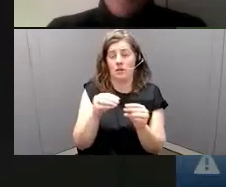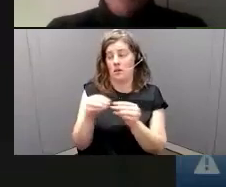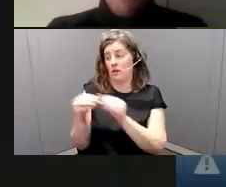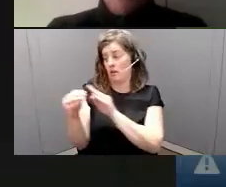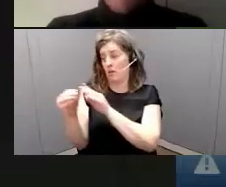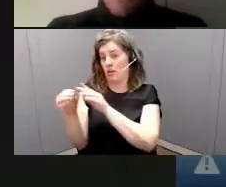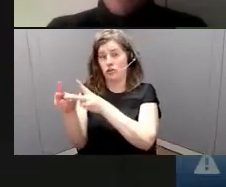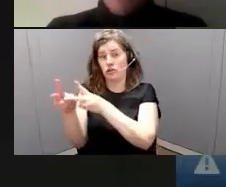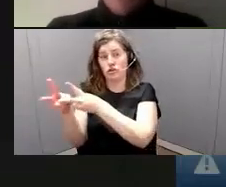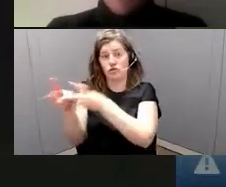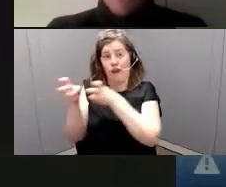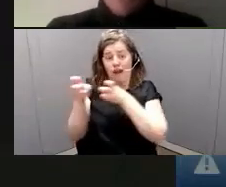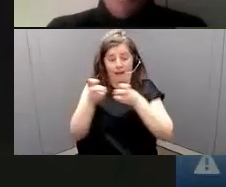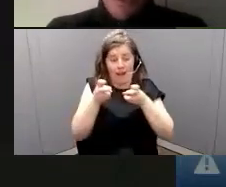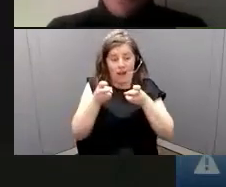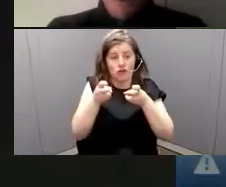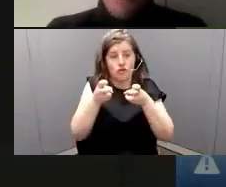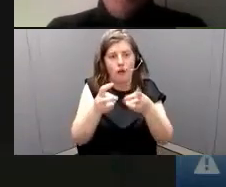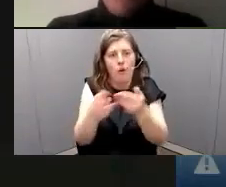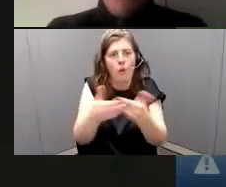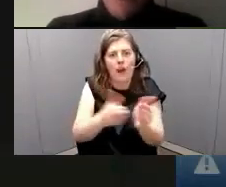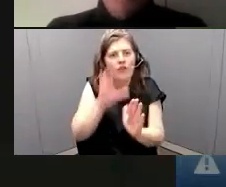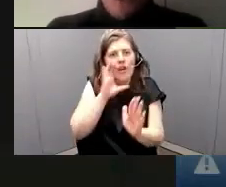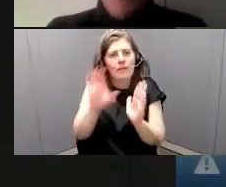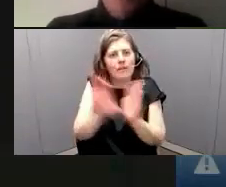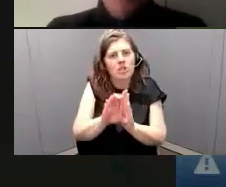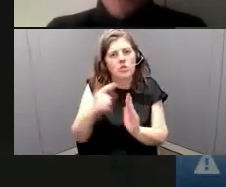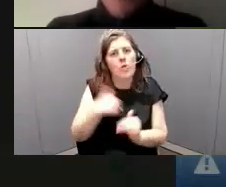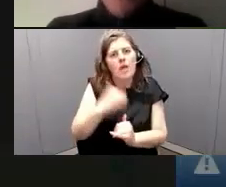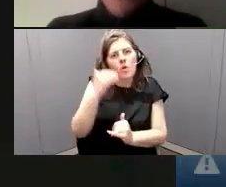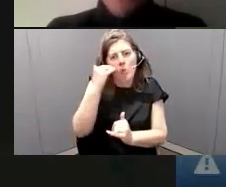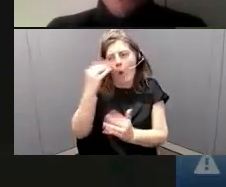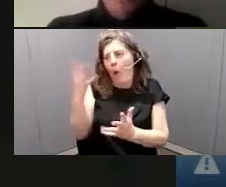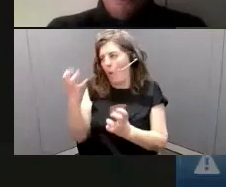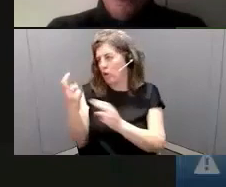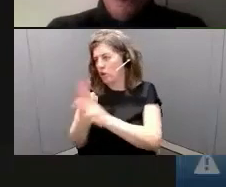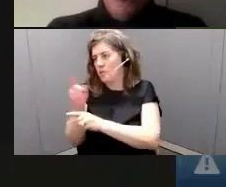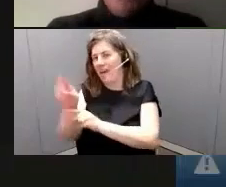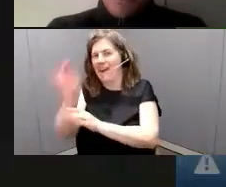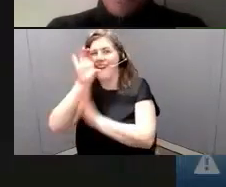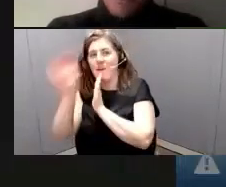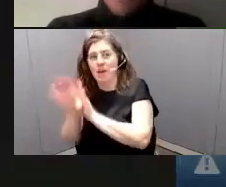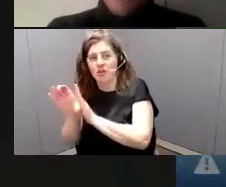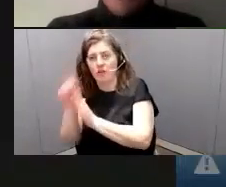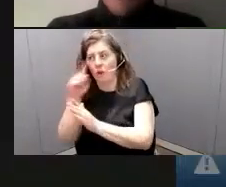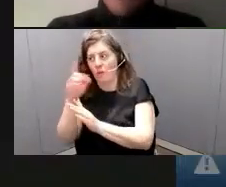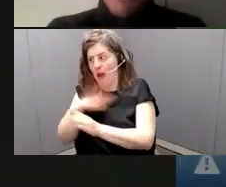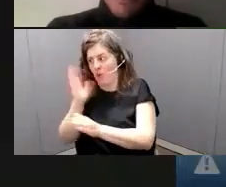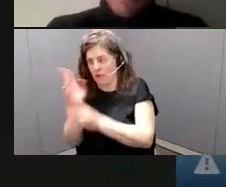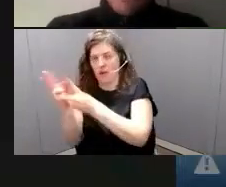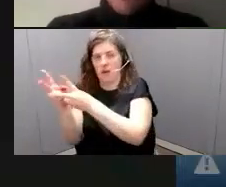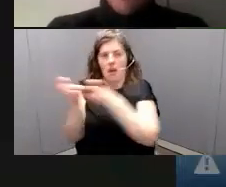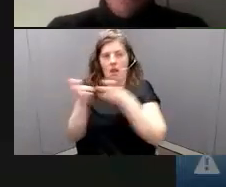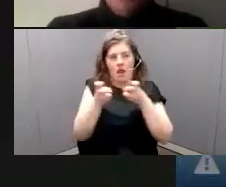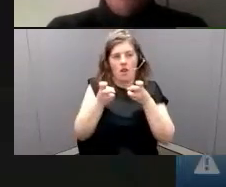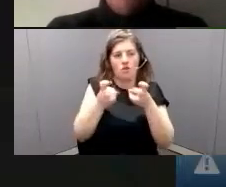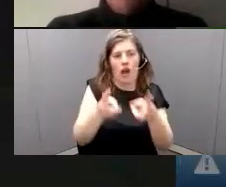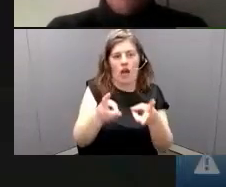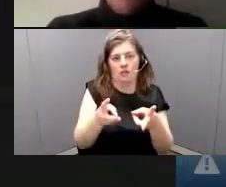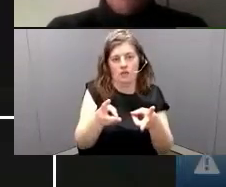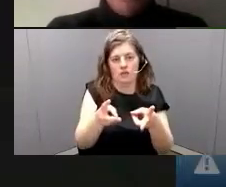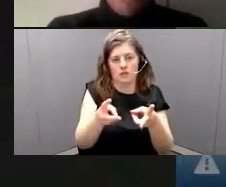drop whatever images we know that we're going to want to use for our presentation.